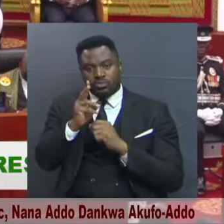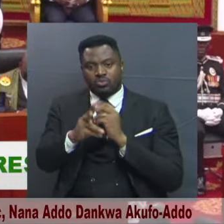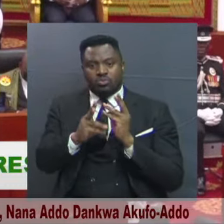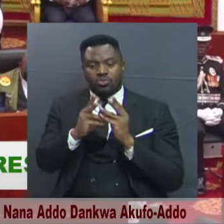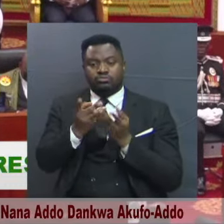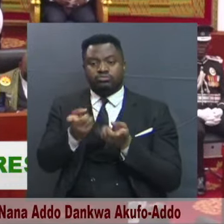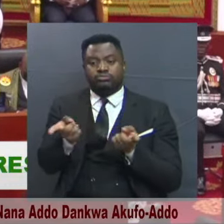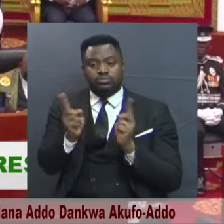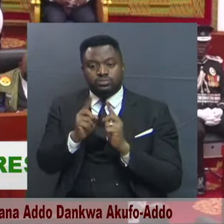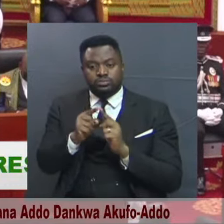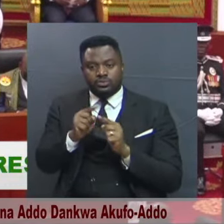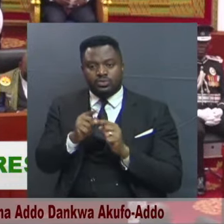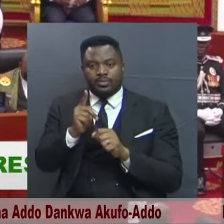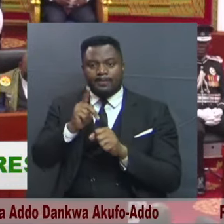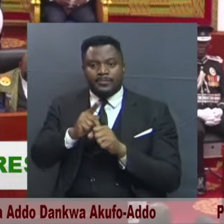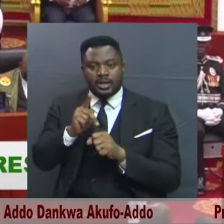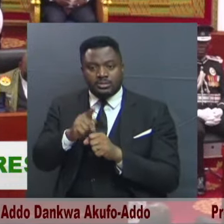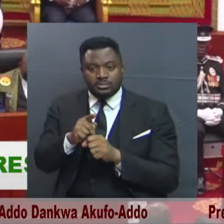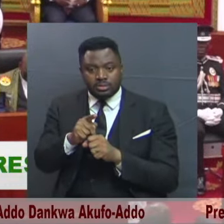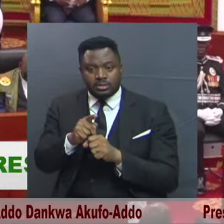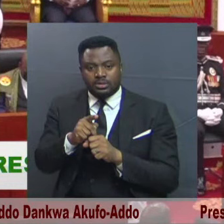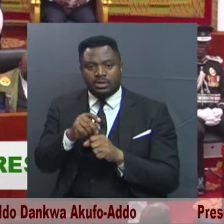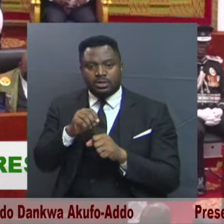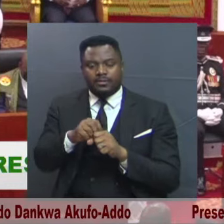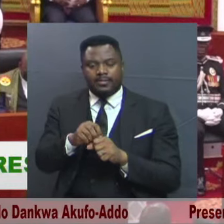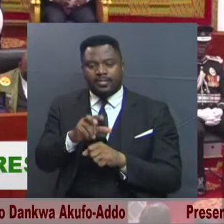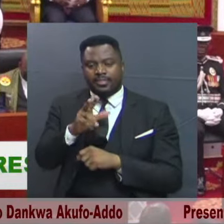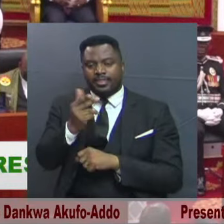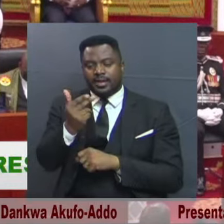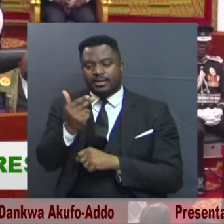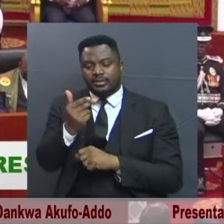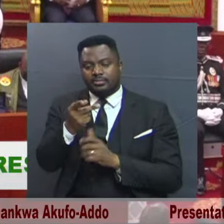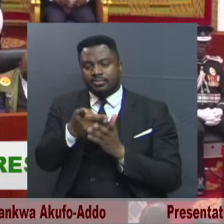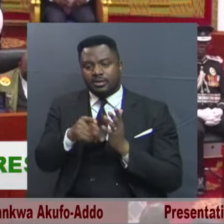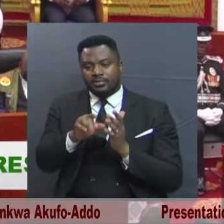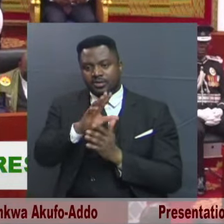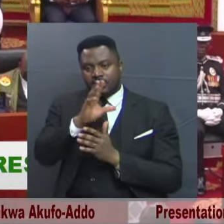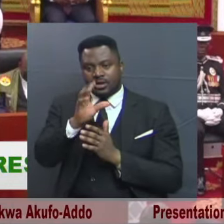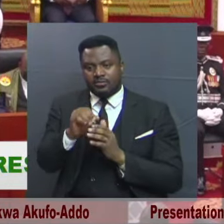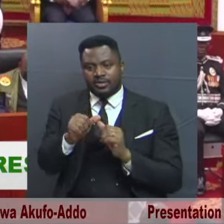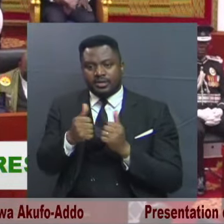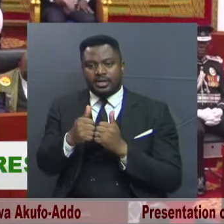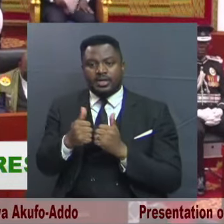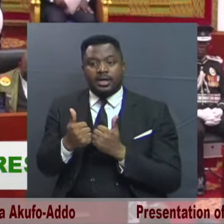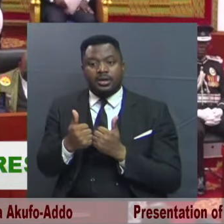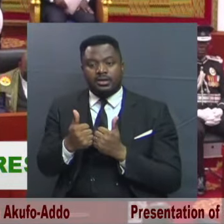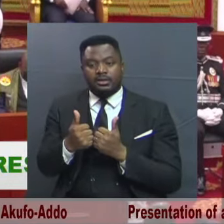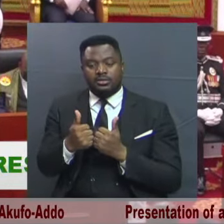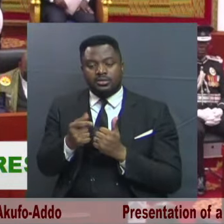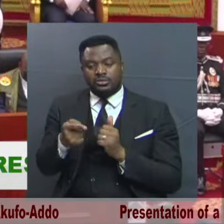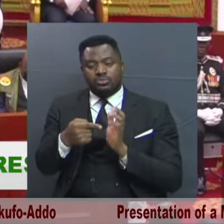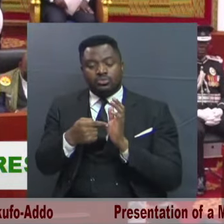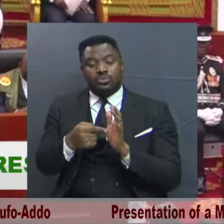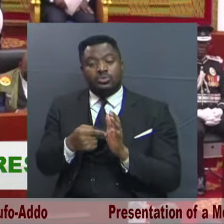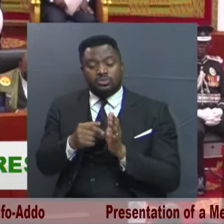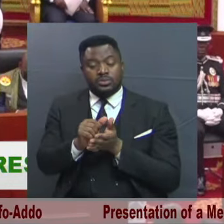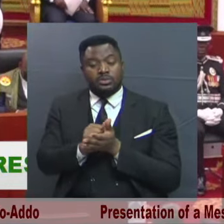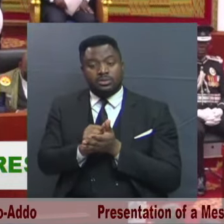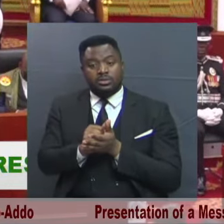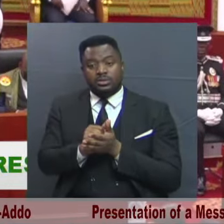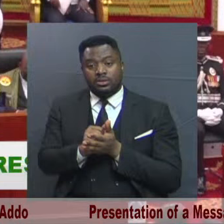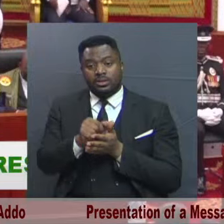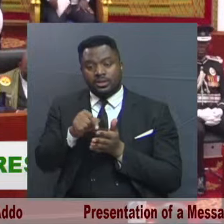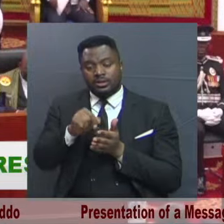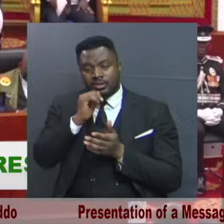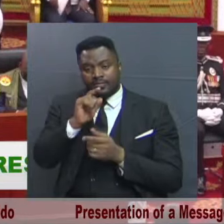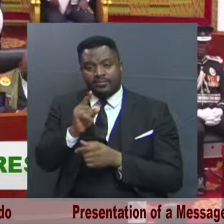continent to participate in the 13th edition of the African games it seems incredible but this